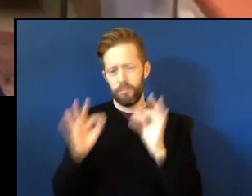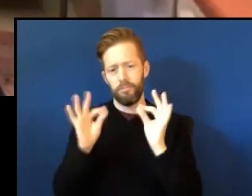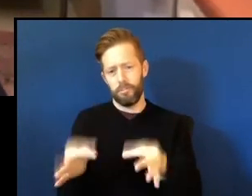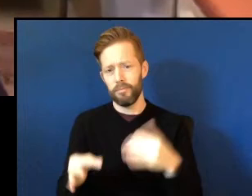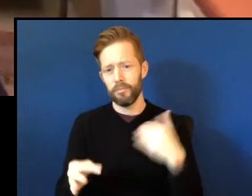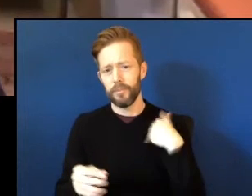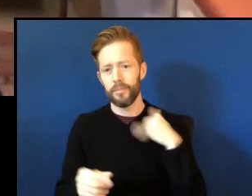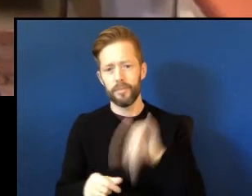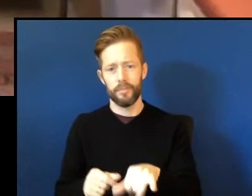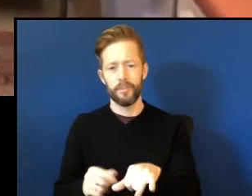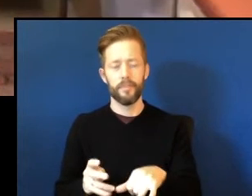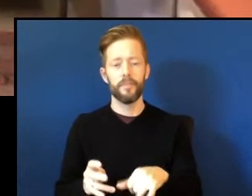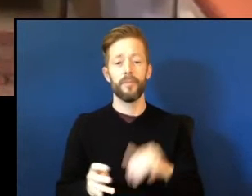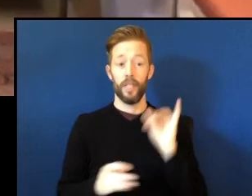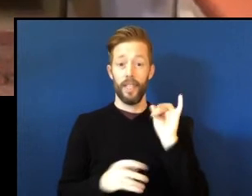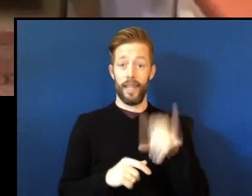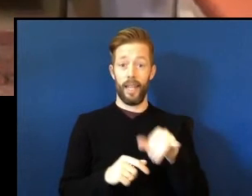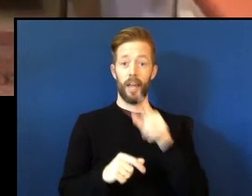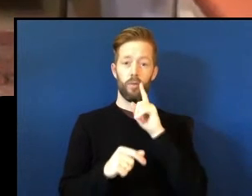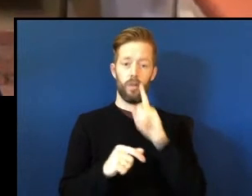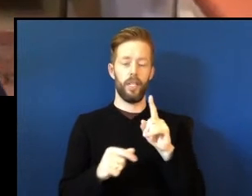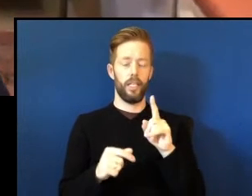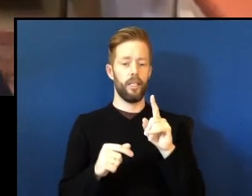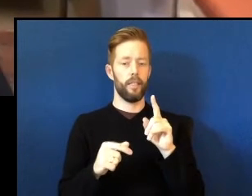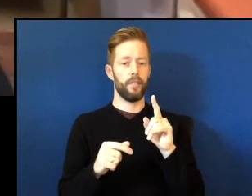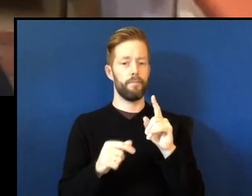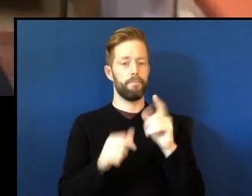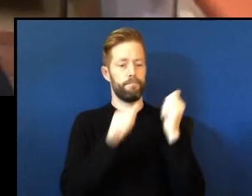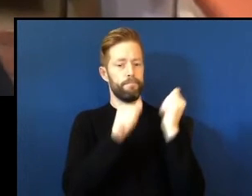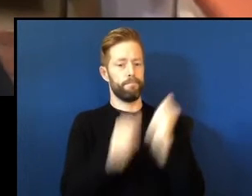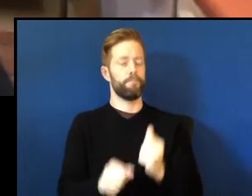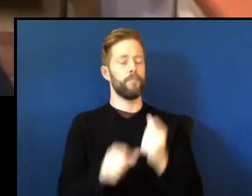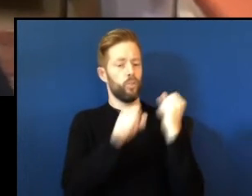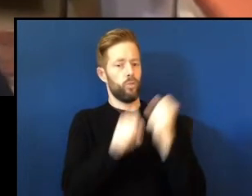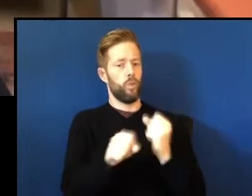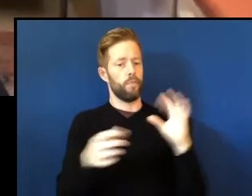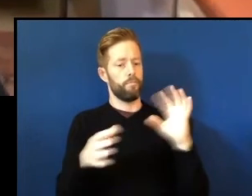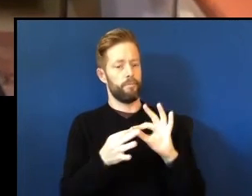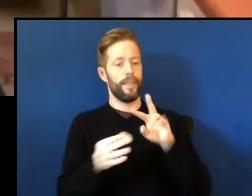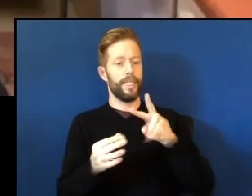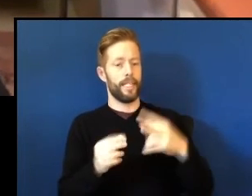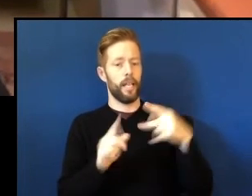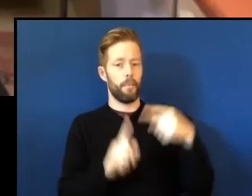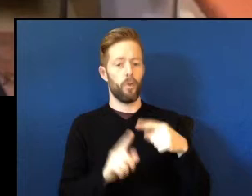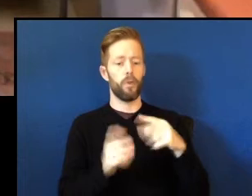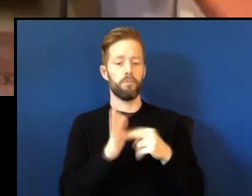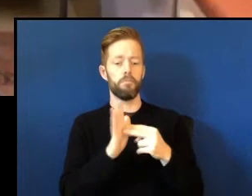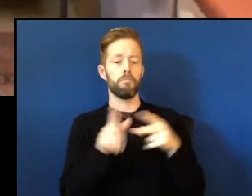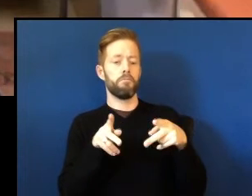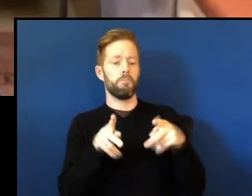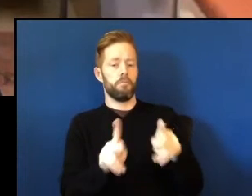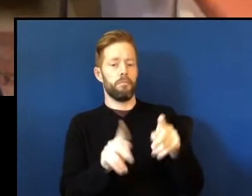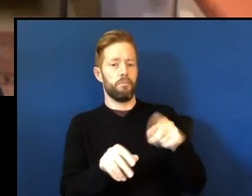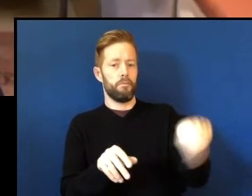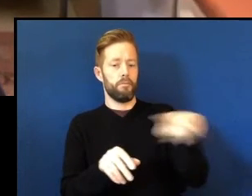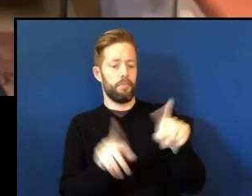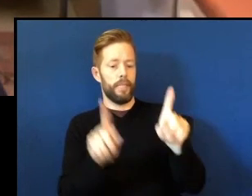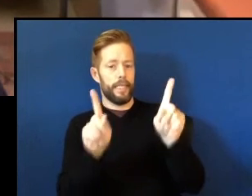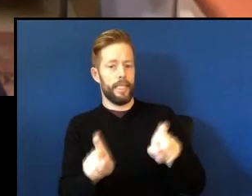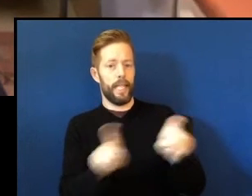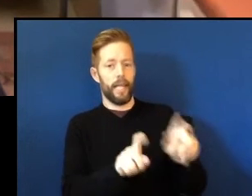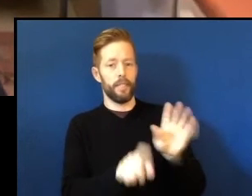so I think that really connects to that second point about letting kids test out their ideas.